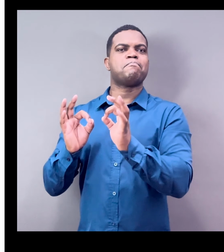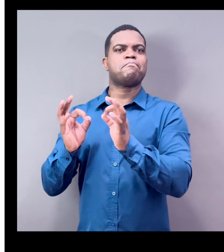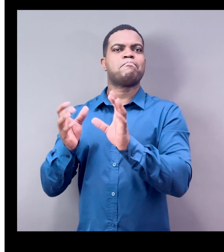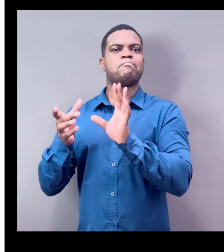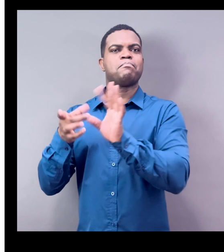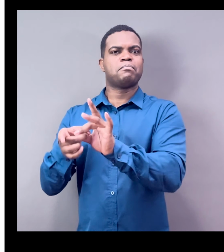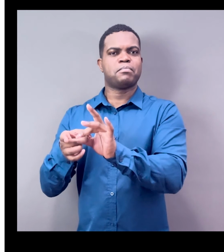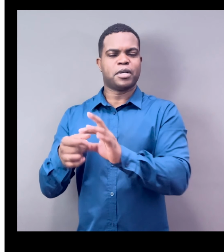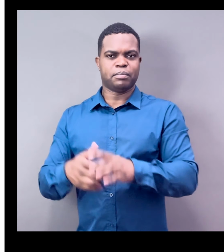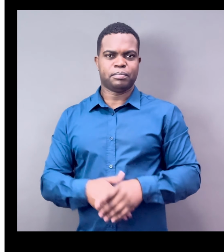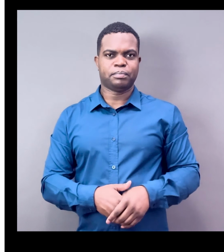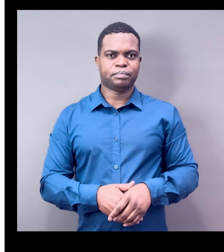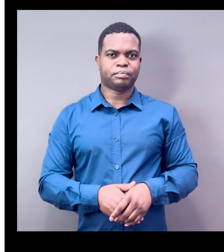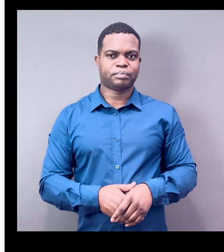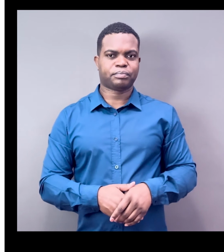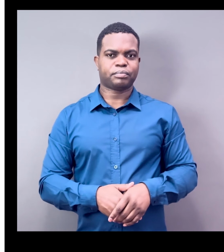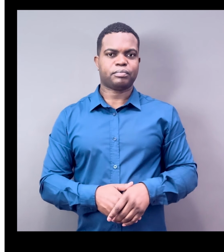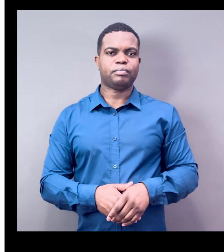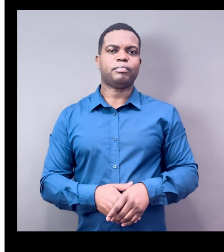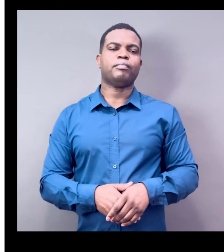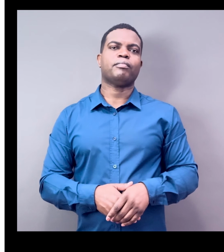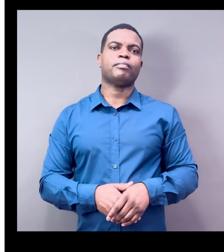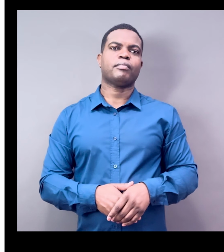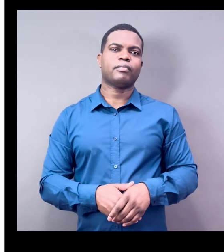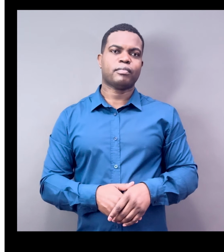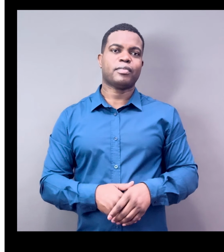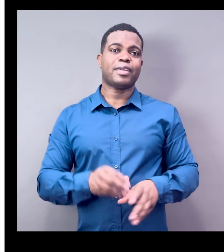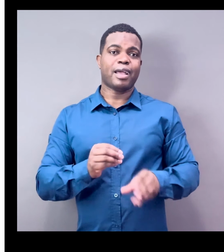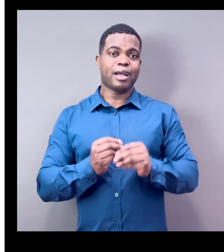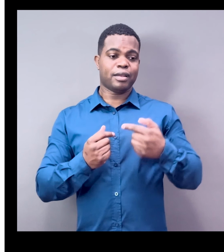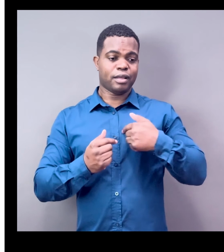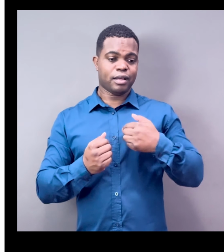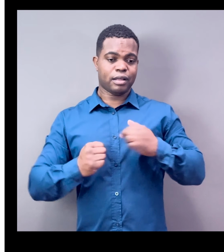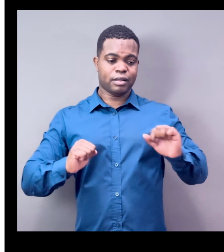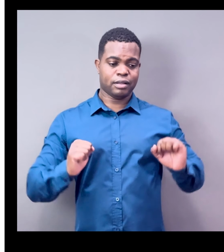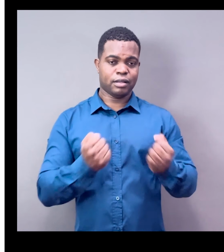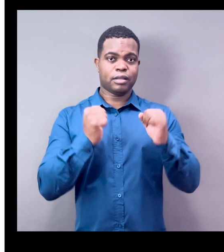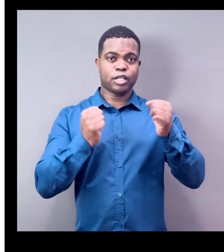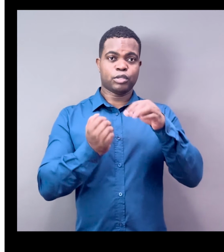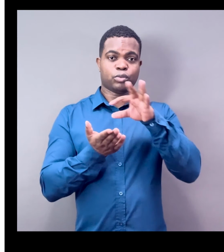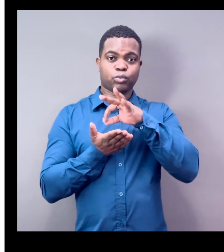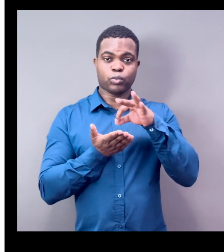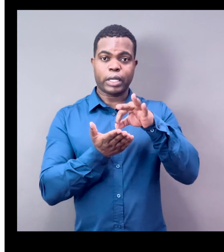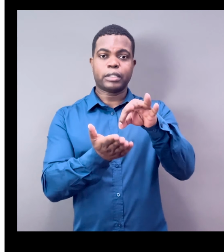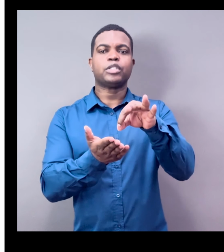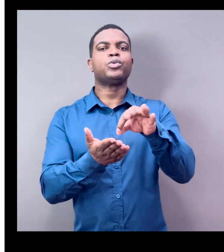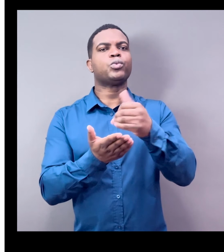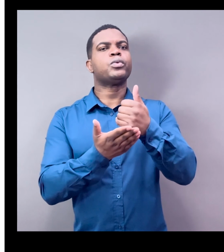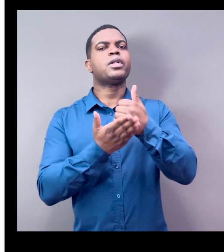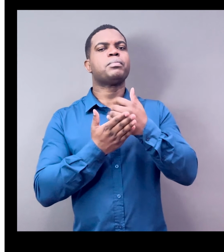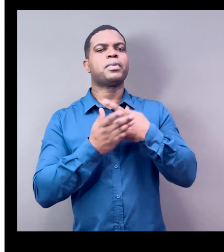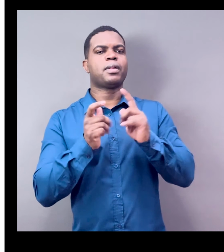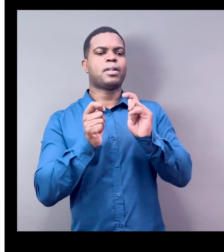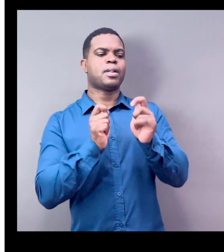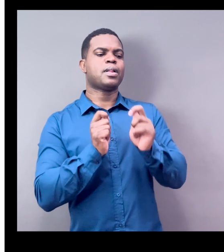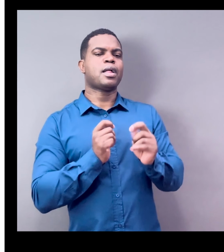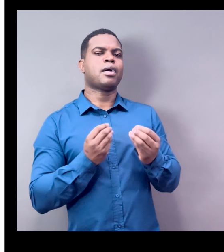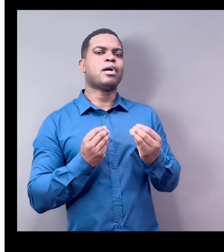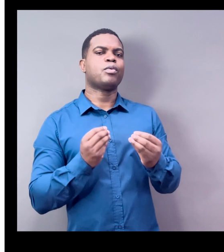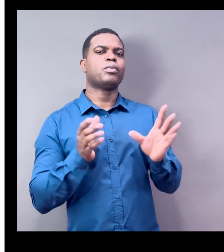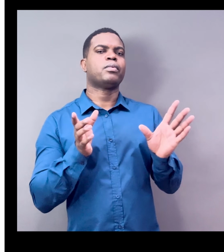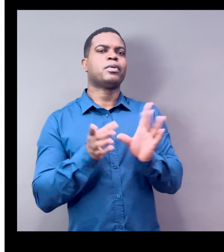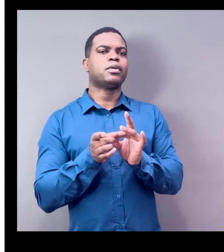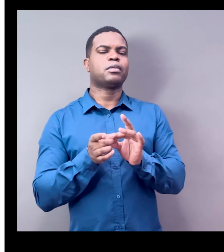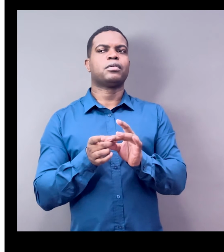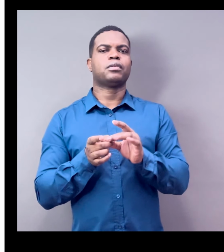from your community engagement efforts. It also helps to tailor engagement strategies, just like how I've mentioned